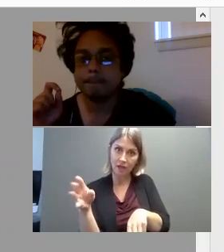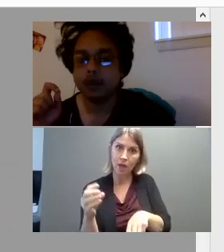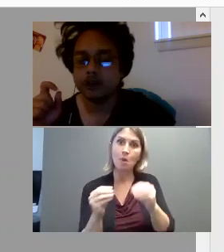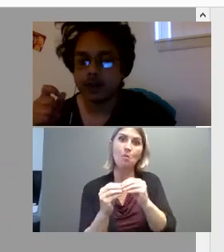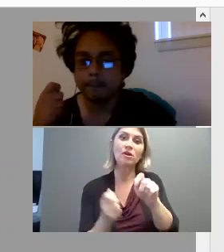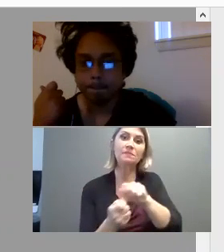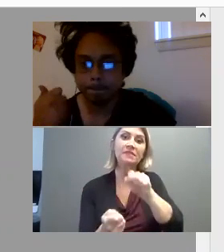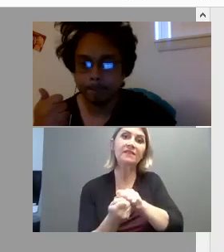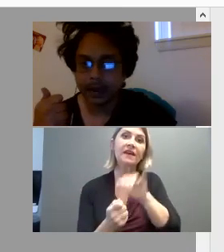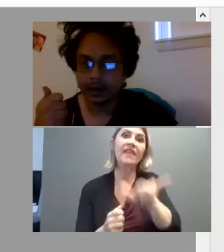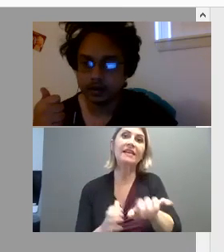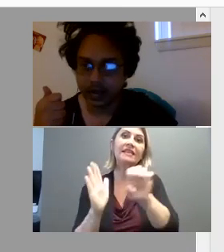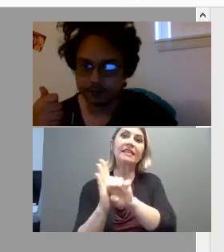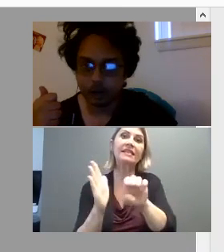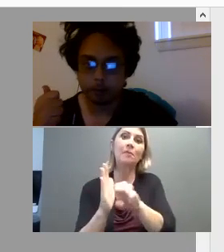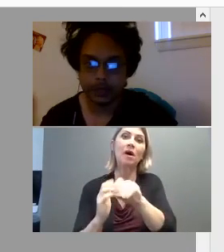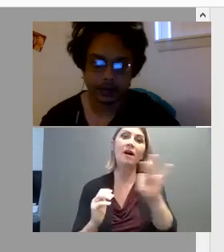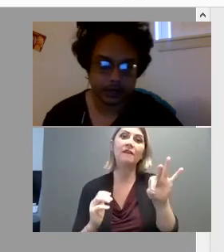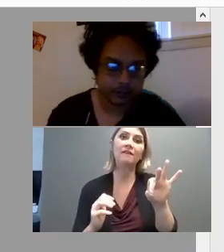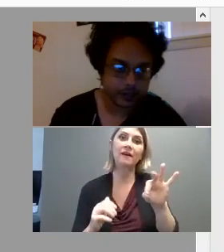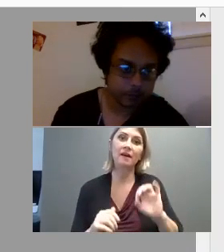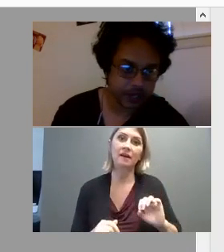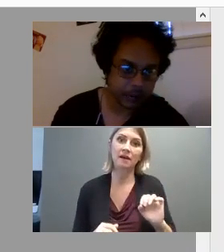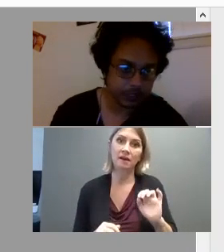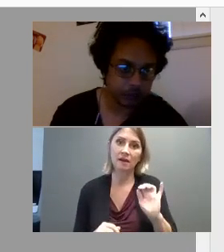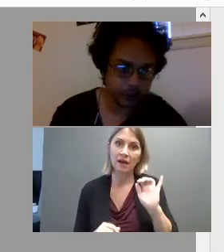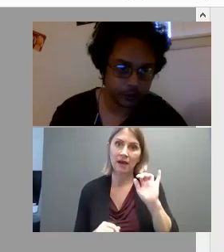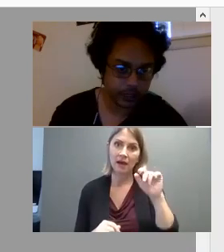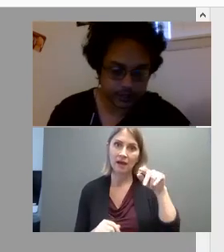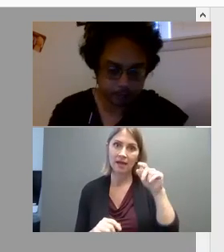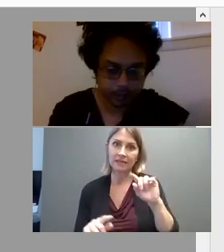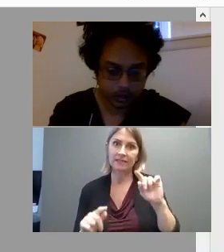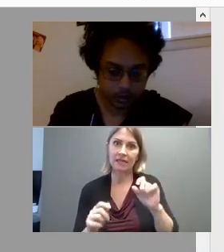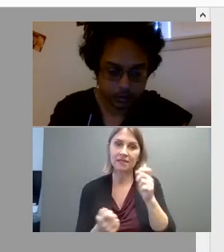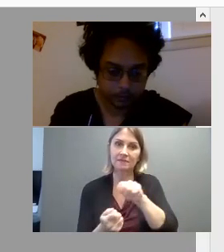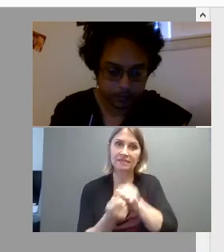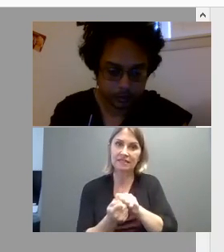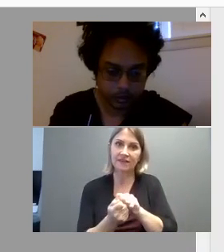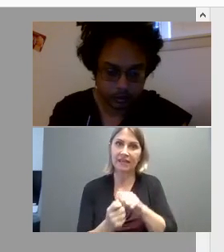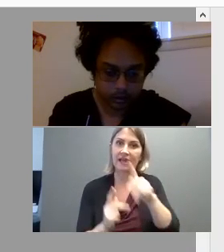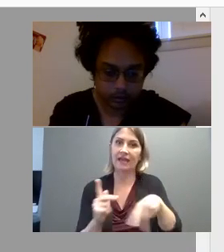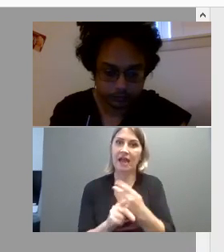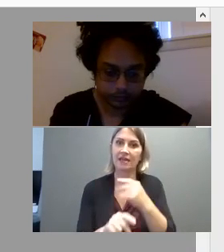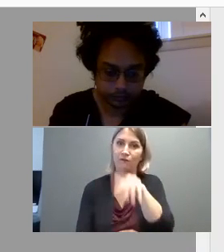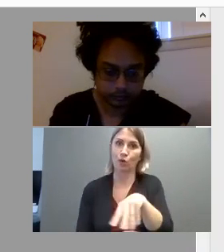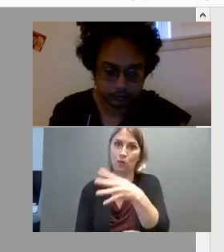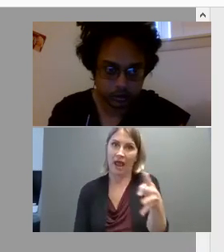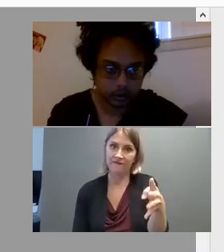be an example of a planar graph or planar graph. Let me type it out for you guys.